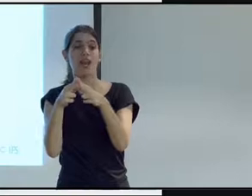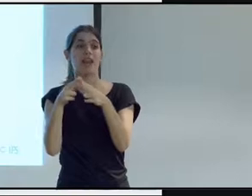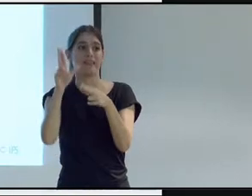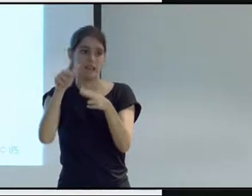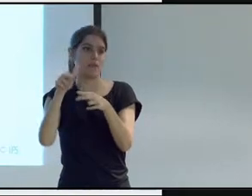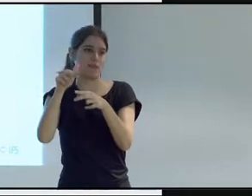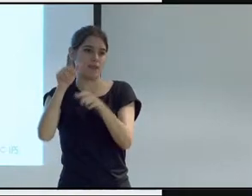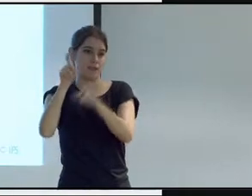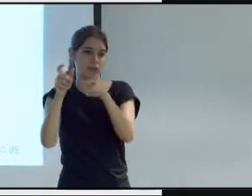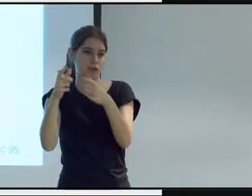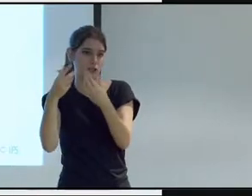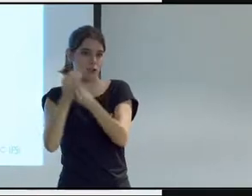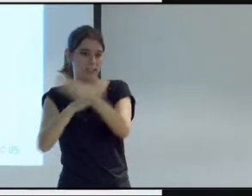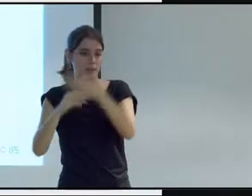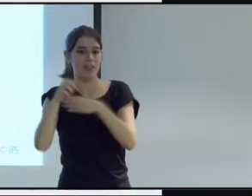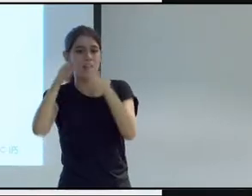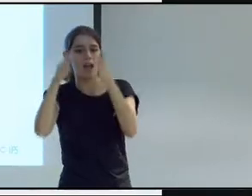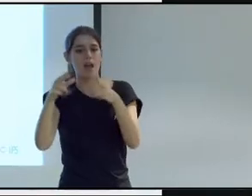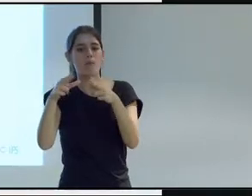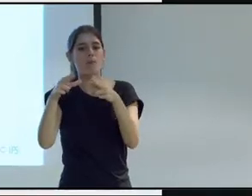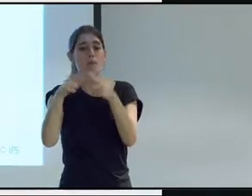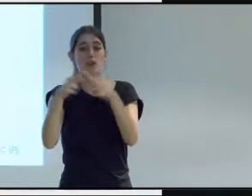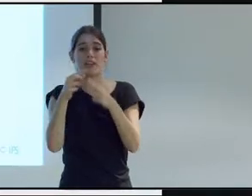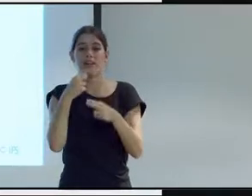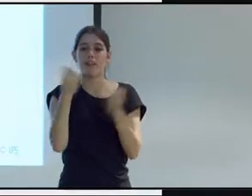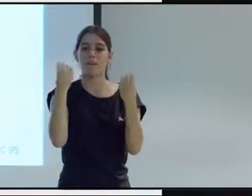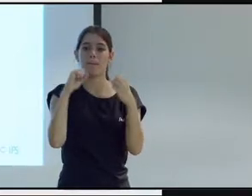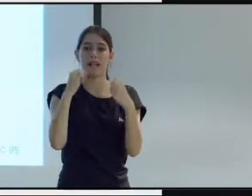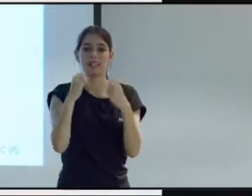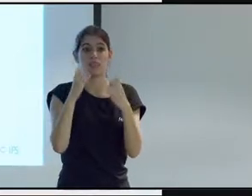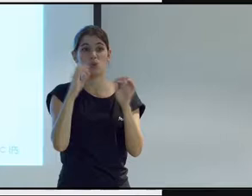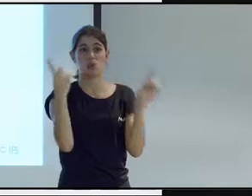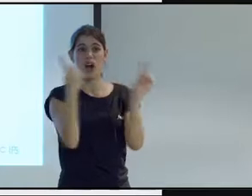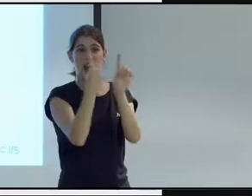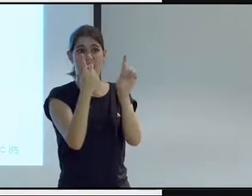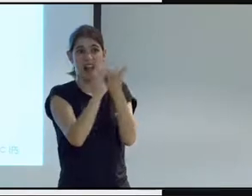in social model, here we have the practices.